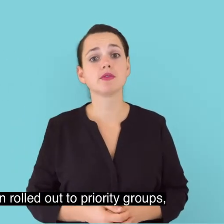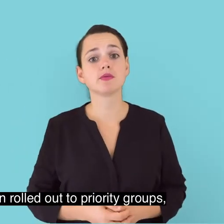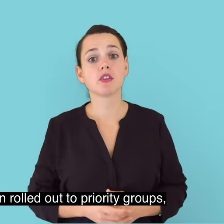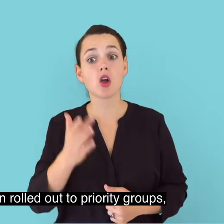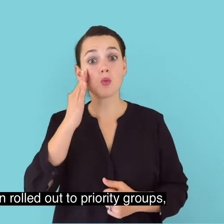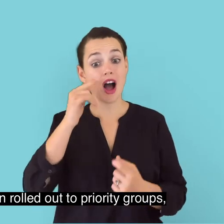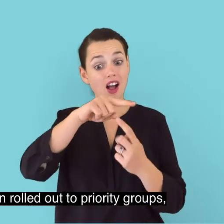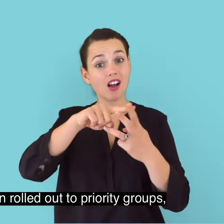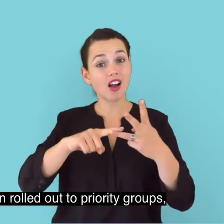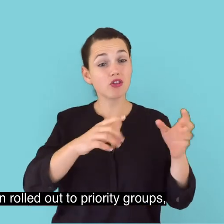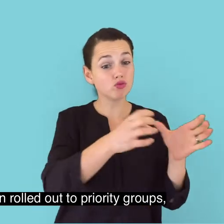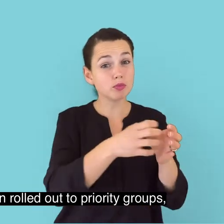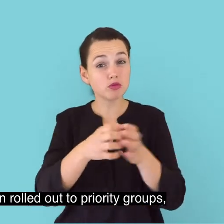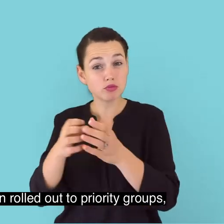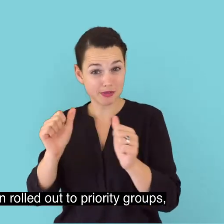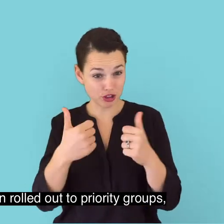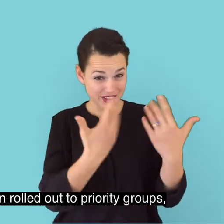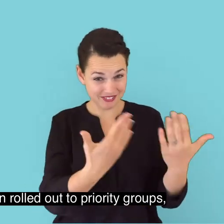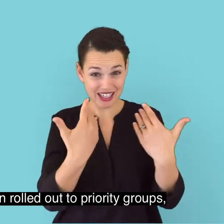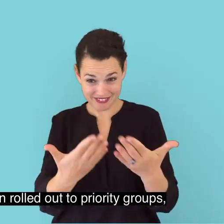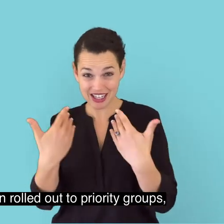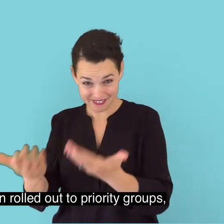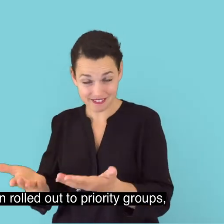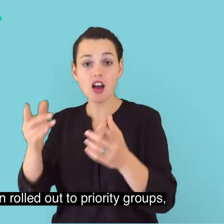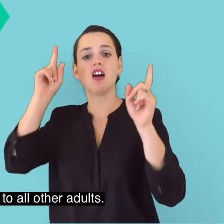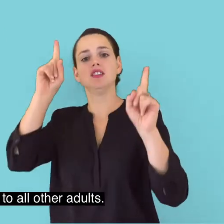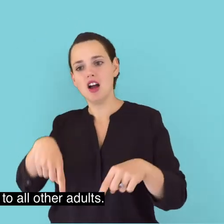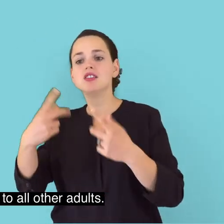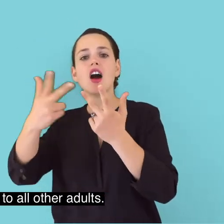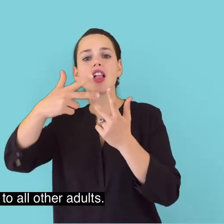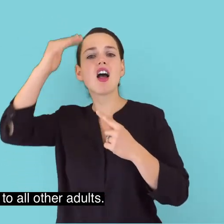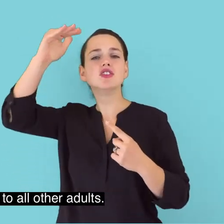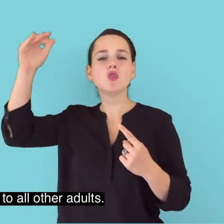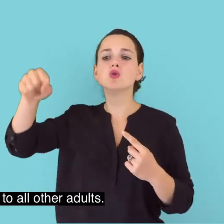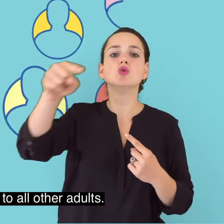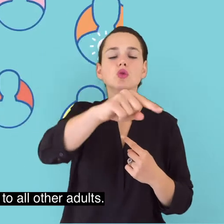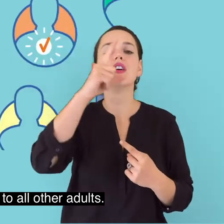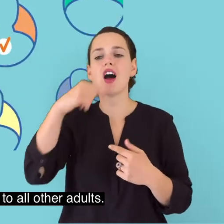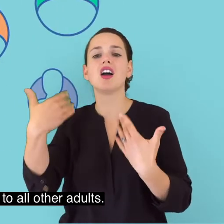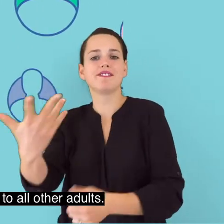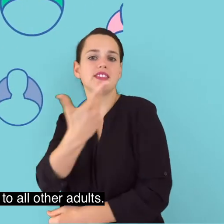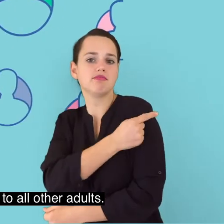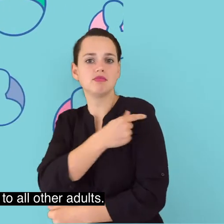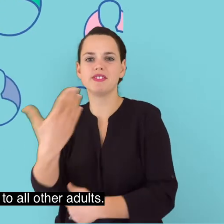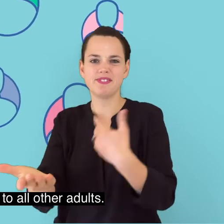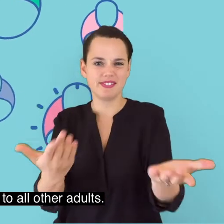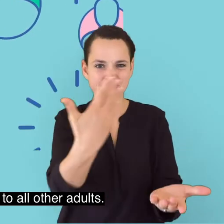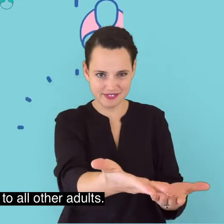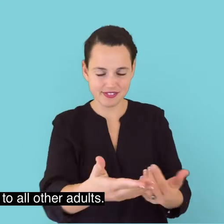Once the COVID-19 vaccines have been rolled out to priority groups, doses will be made available to all other adults.